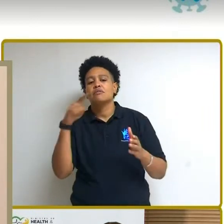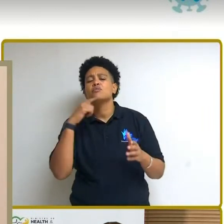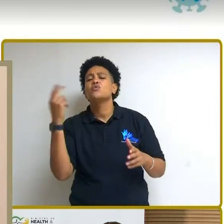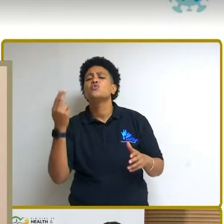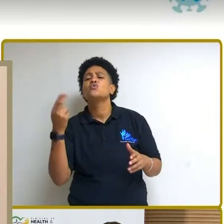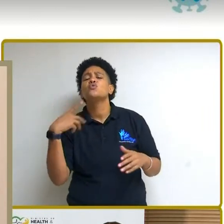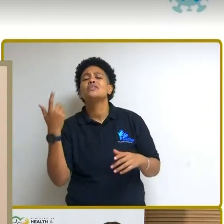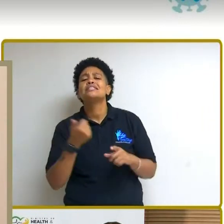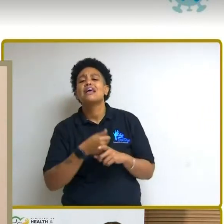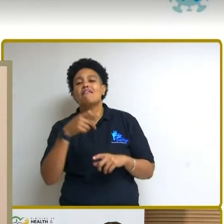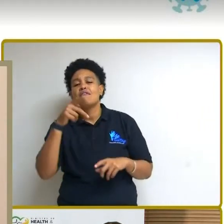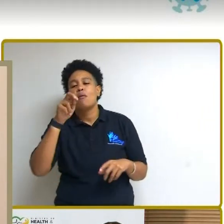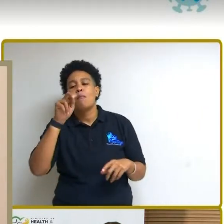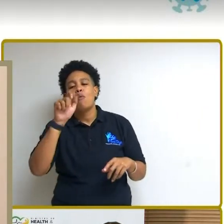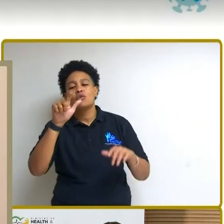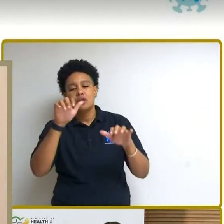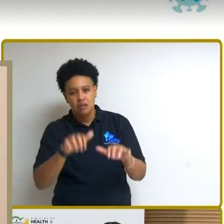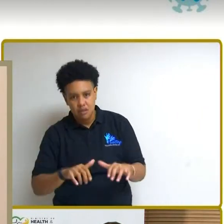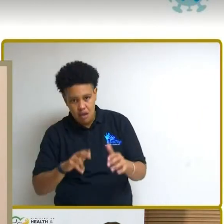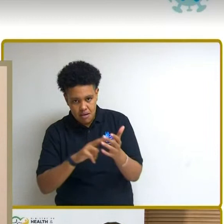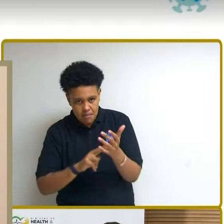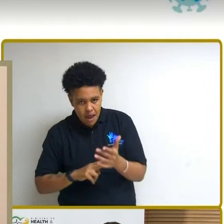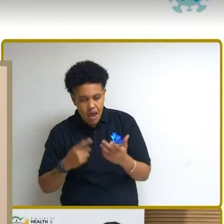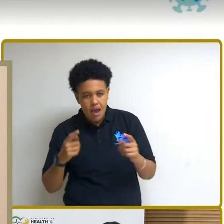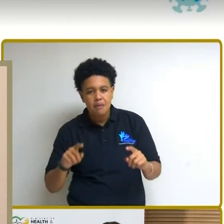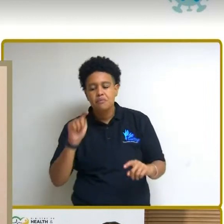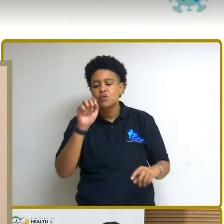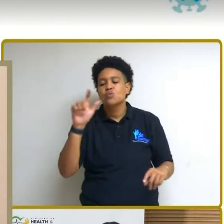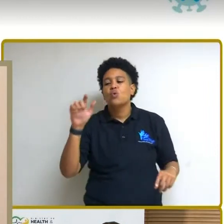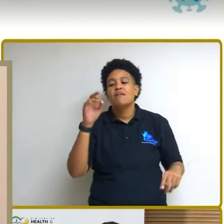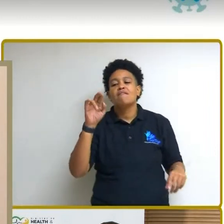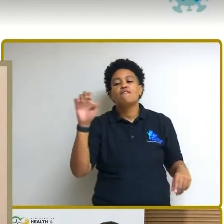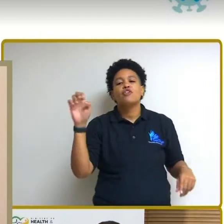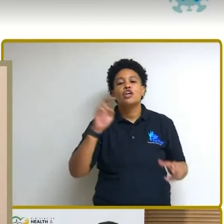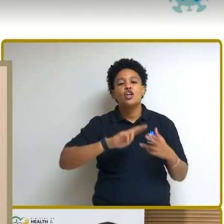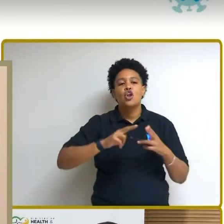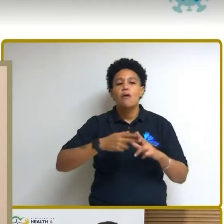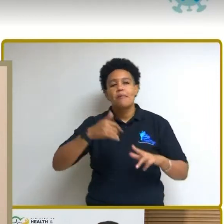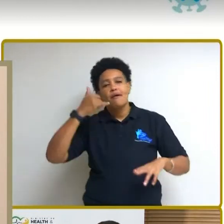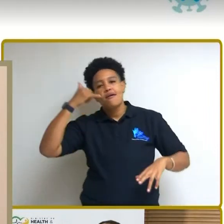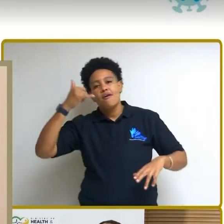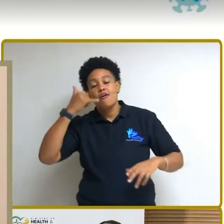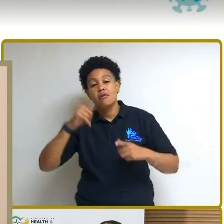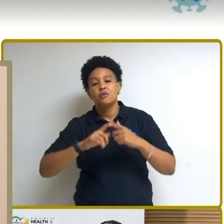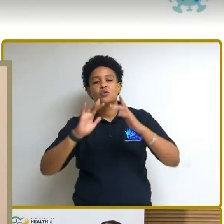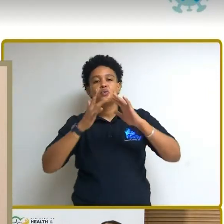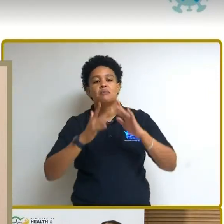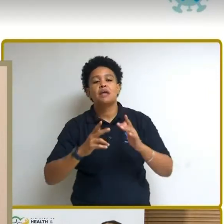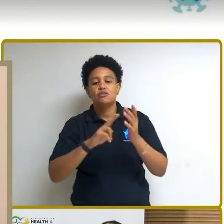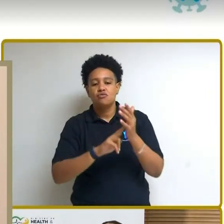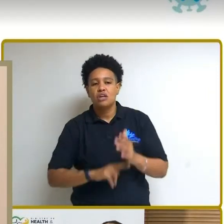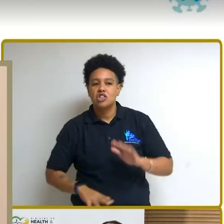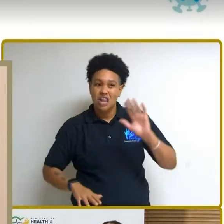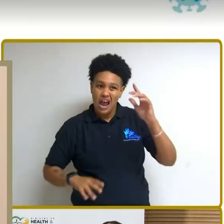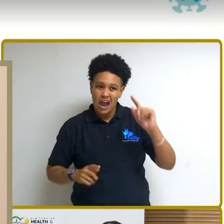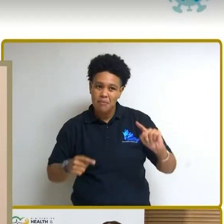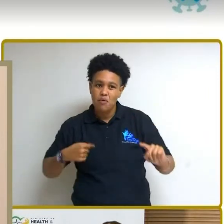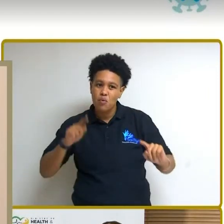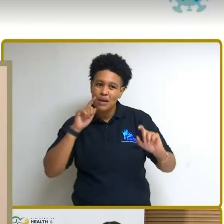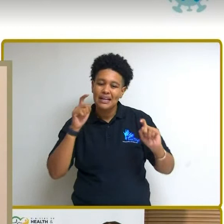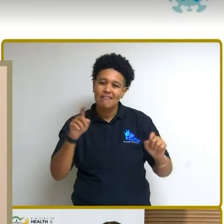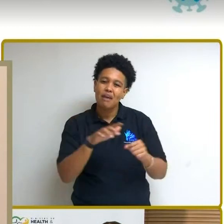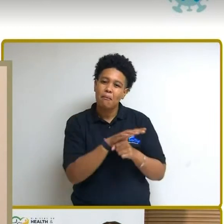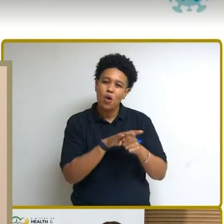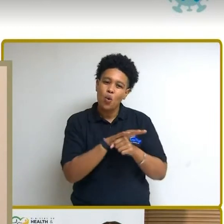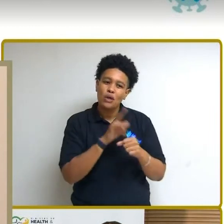the portal, the toll-free number, and the website to register, and we will give them a